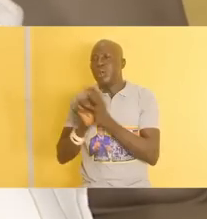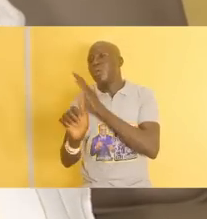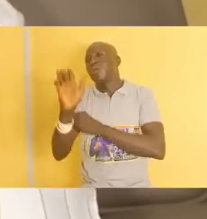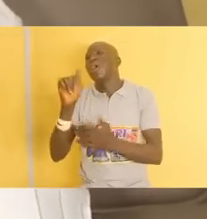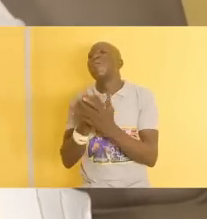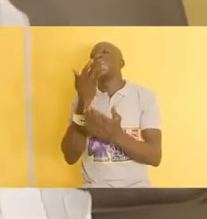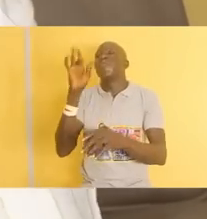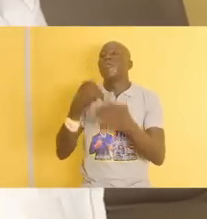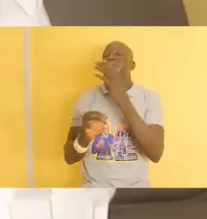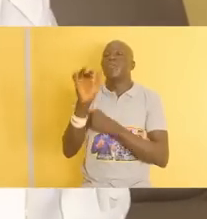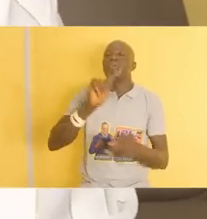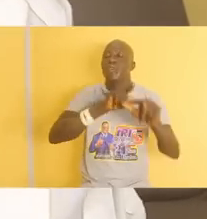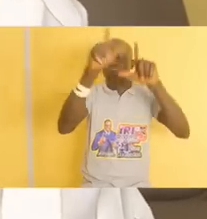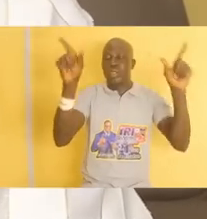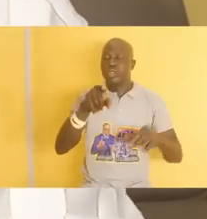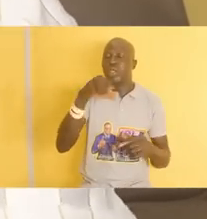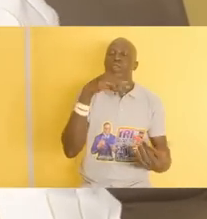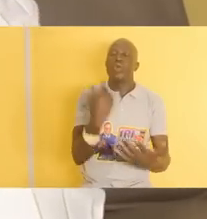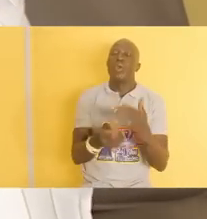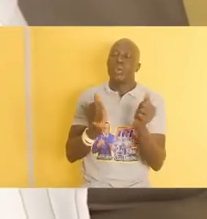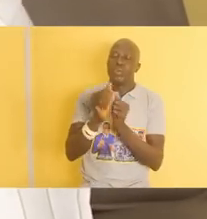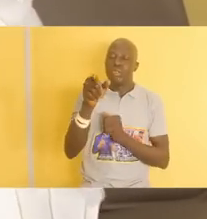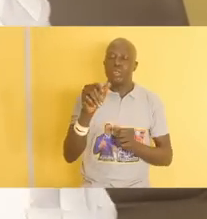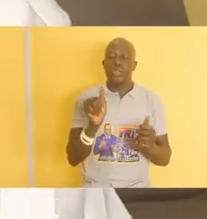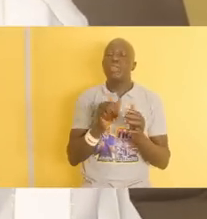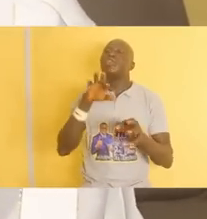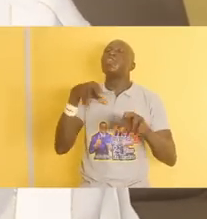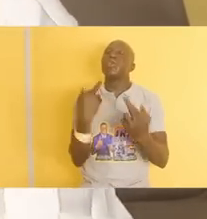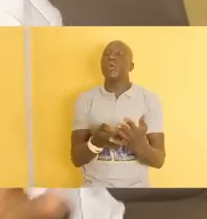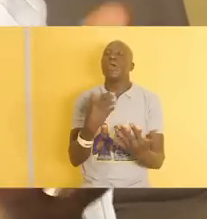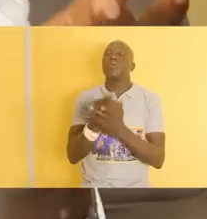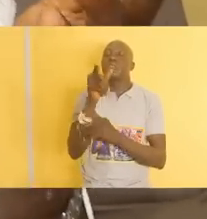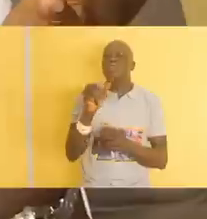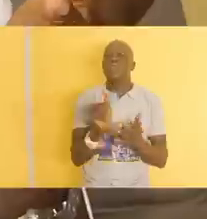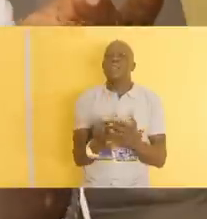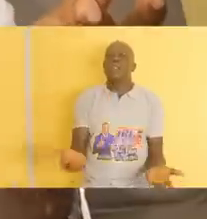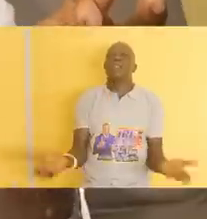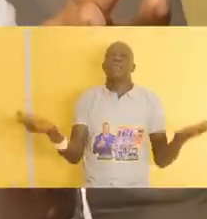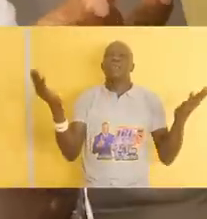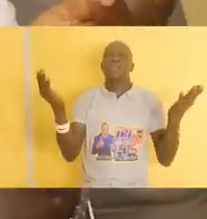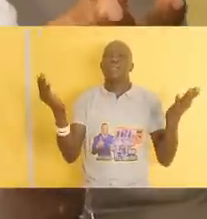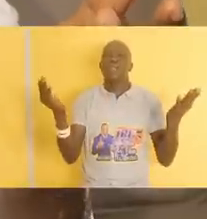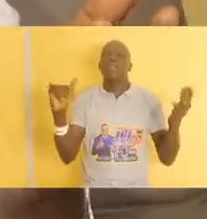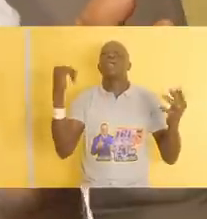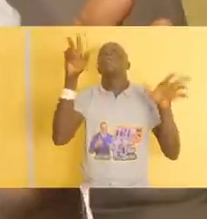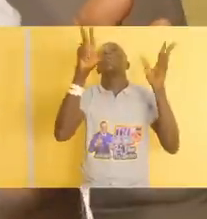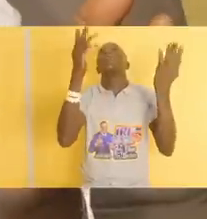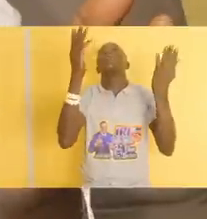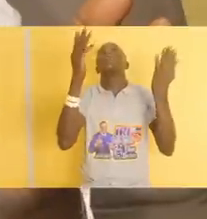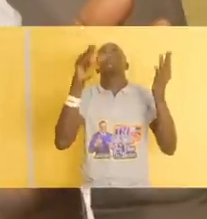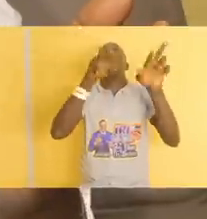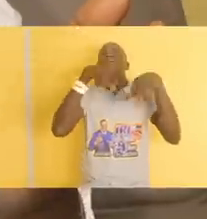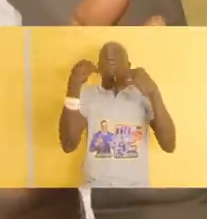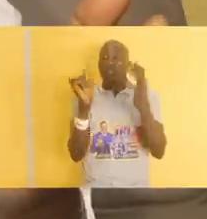look, you're the Darafo. You're Darafo. Go, okay. Lift up your eyes. To you, Jew, and your face. We pray and